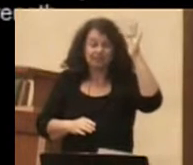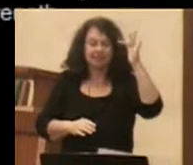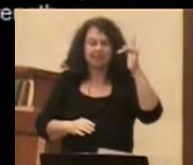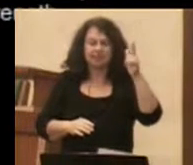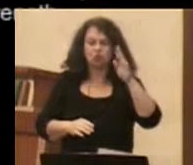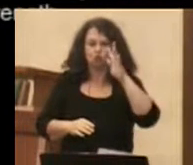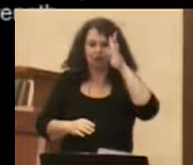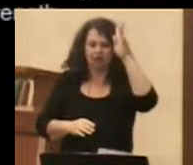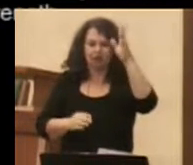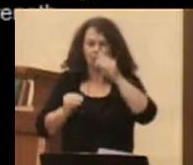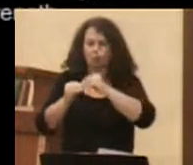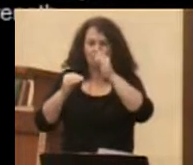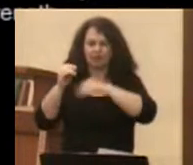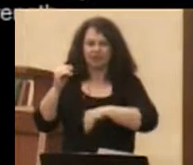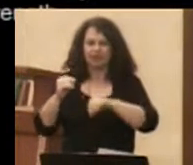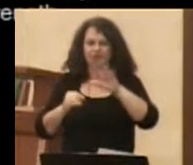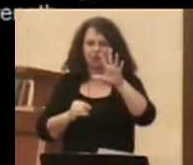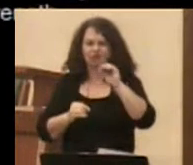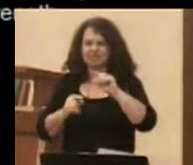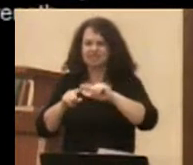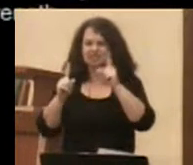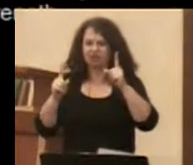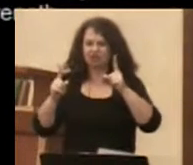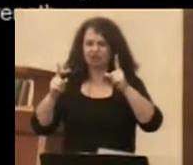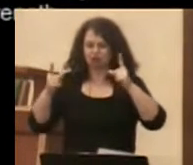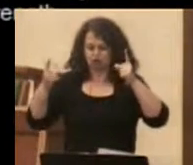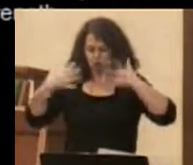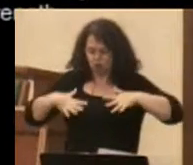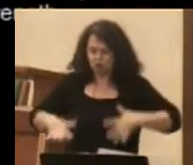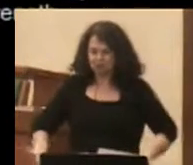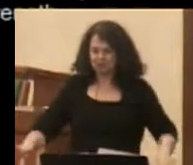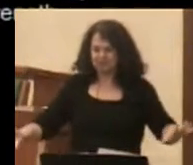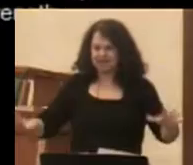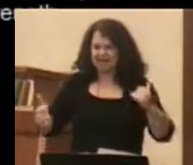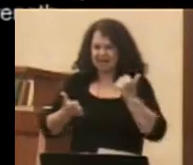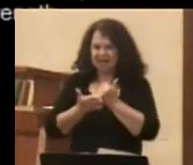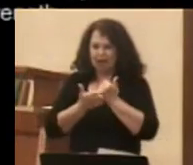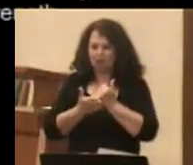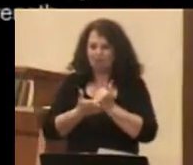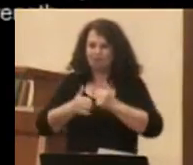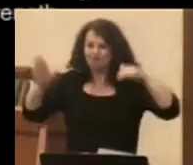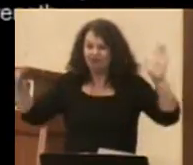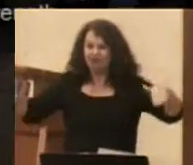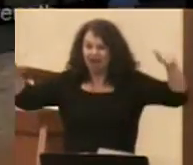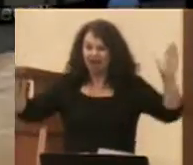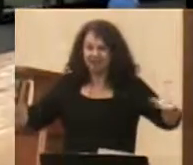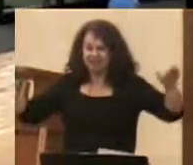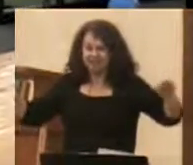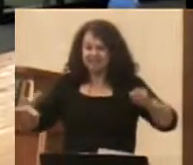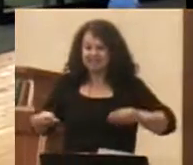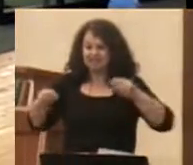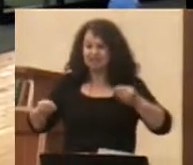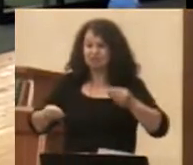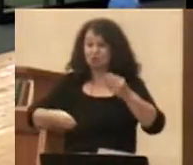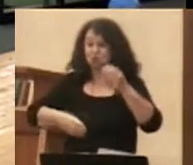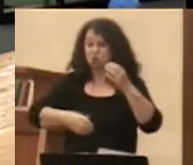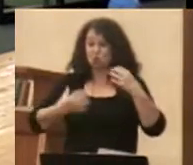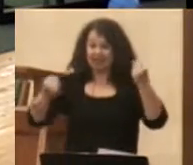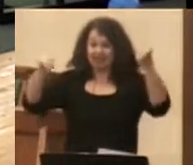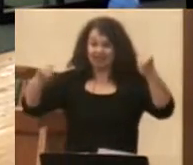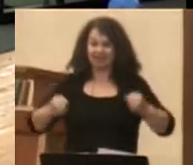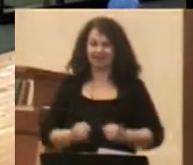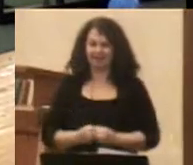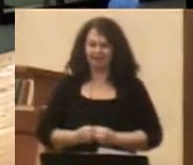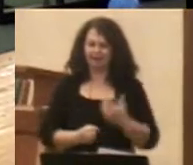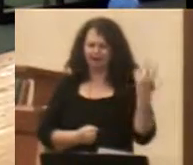than 50 suits, which enable him to fly, shoot beams, and be very durable and gives him strength. Interesting, huh? These superpowers. Sometimes we